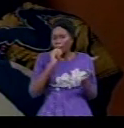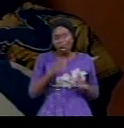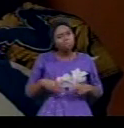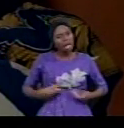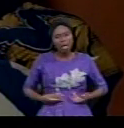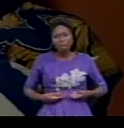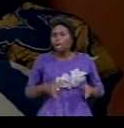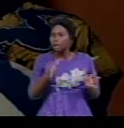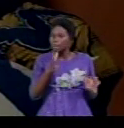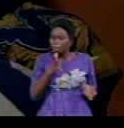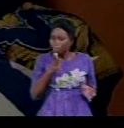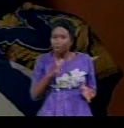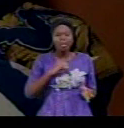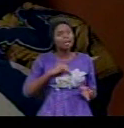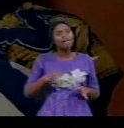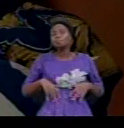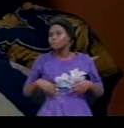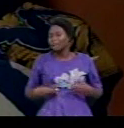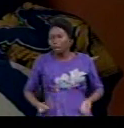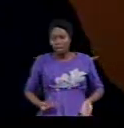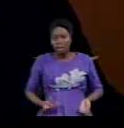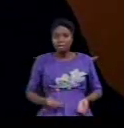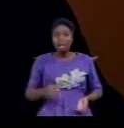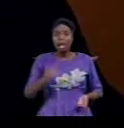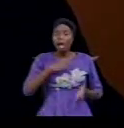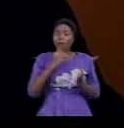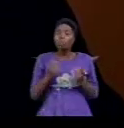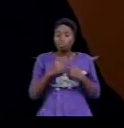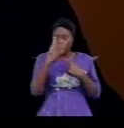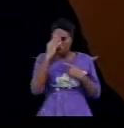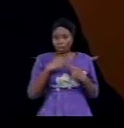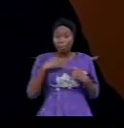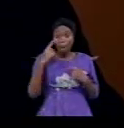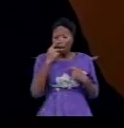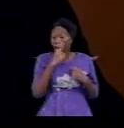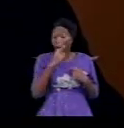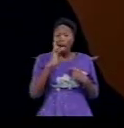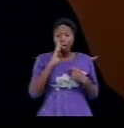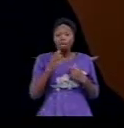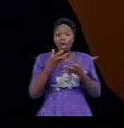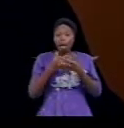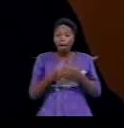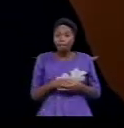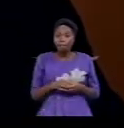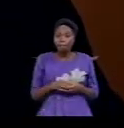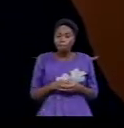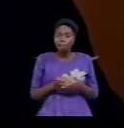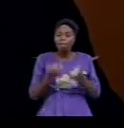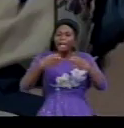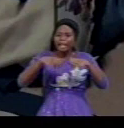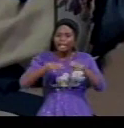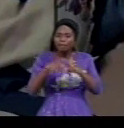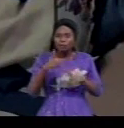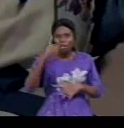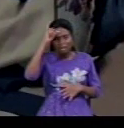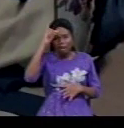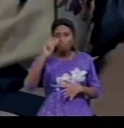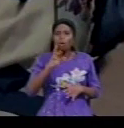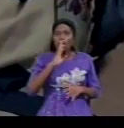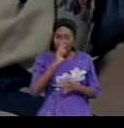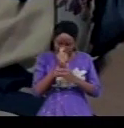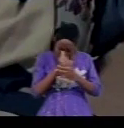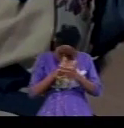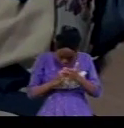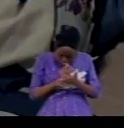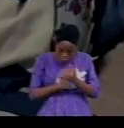I need to sleep. My eyes are heavy. Even the devils are subject unto us through thy name. From